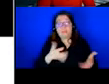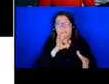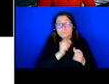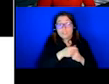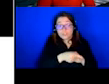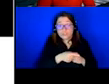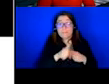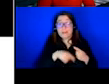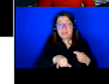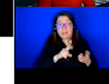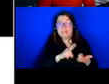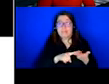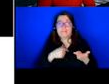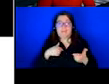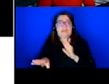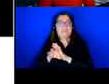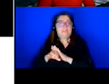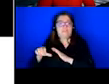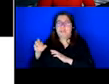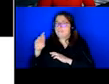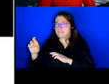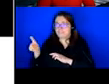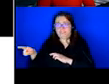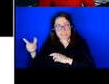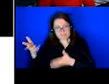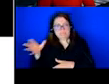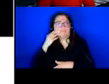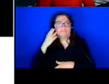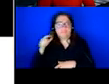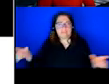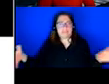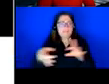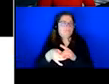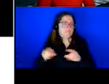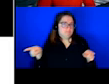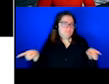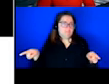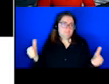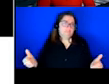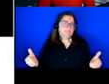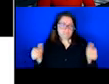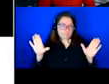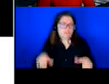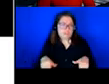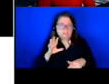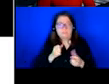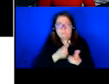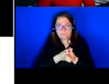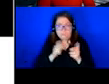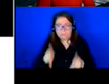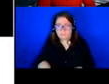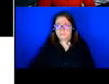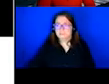I had found a best friend that knew exactly what she was going to and connected to her. And she was so grateful. So that was a great supportive person, because